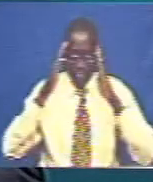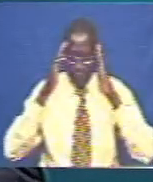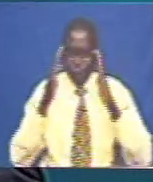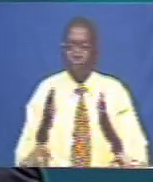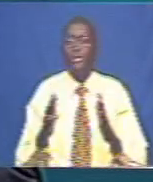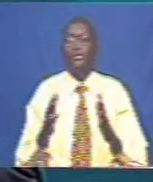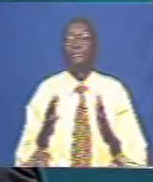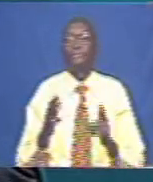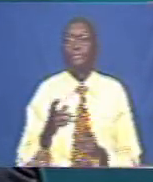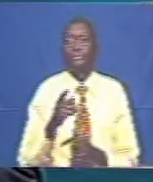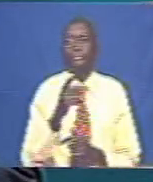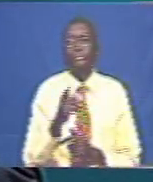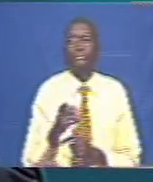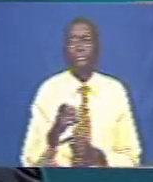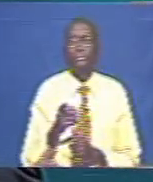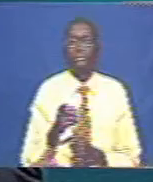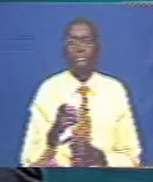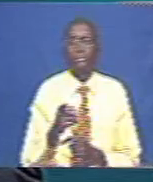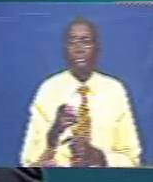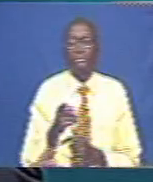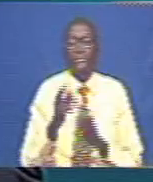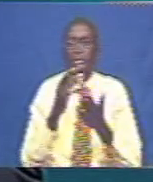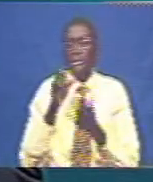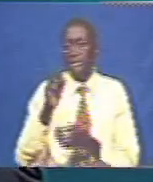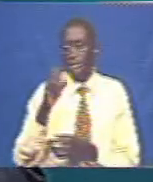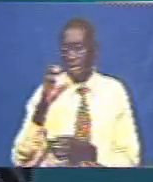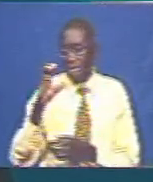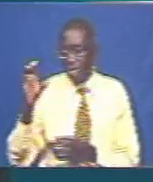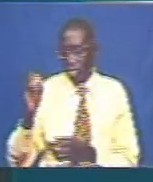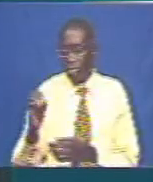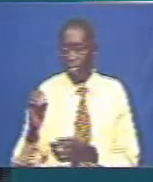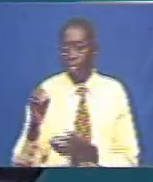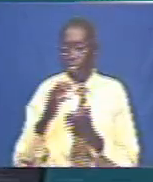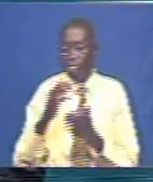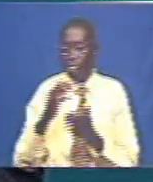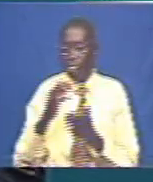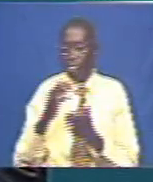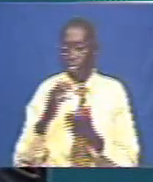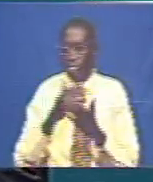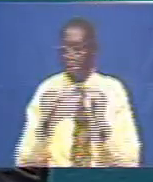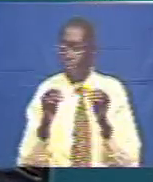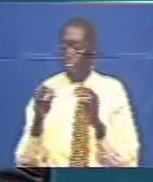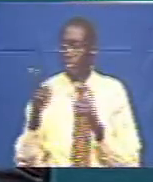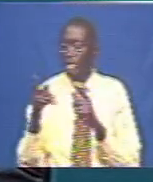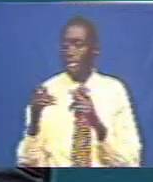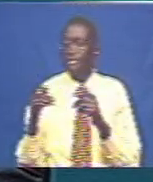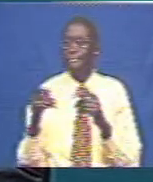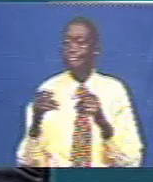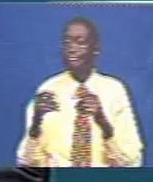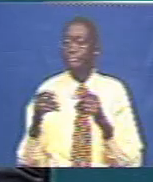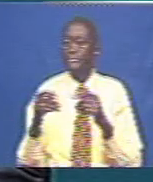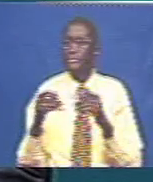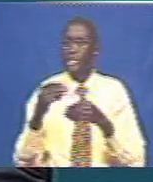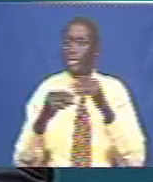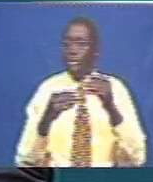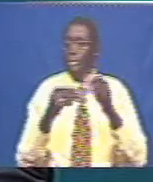the CEO-KUSCCOs and cooperatives movement here in Kenya, and of course, their role in advancing our economic agenda. And of